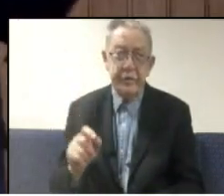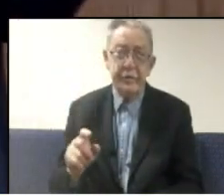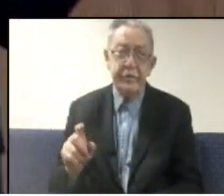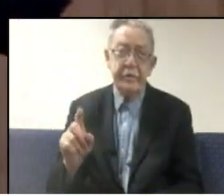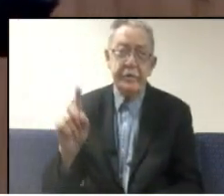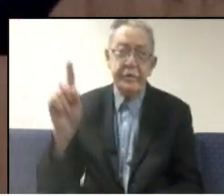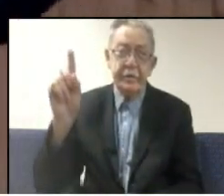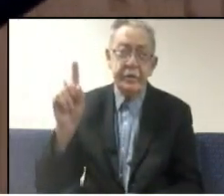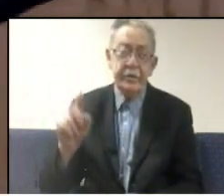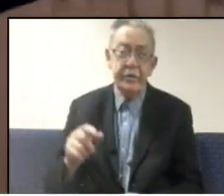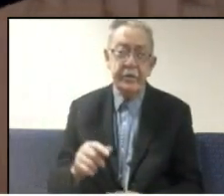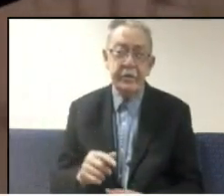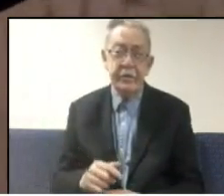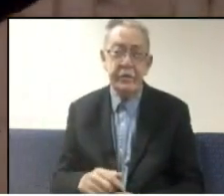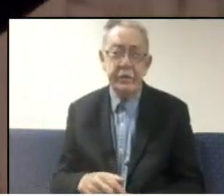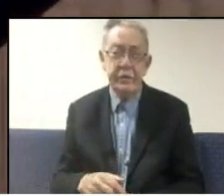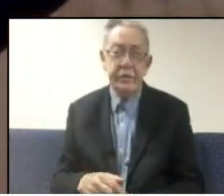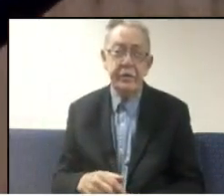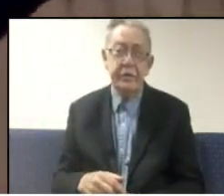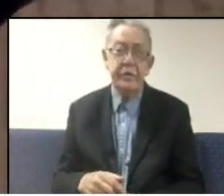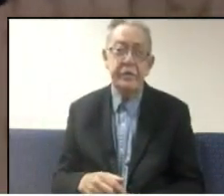pleased to do so.